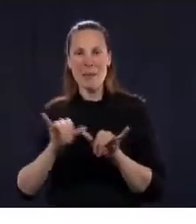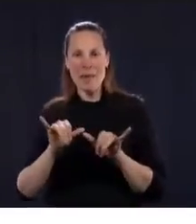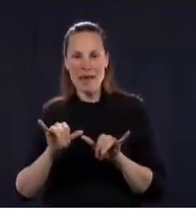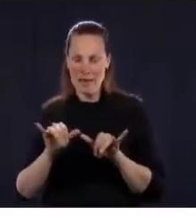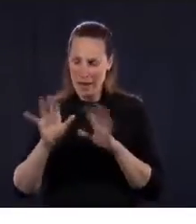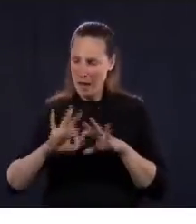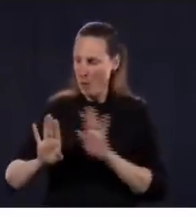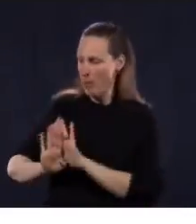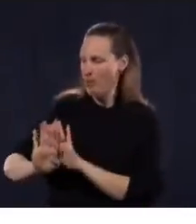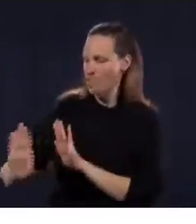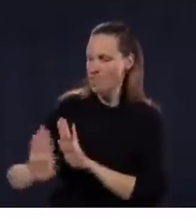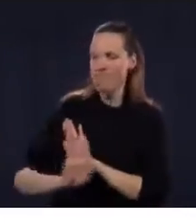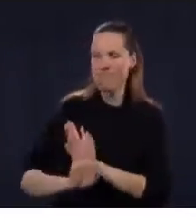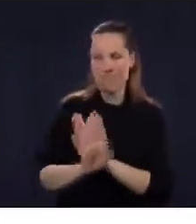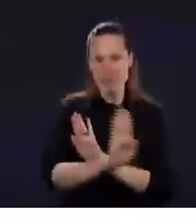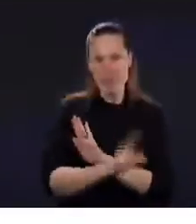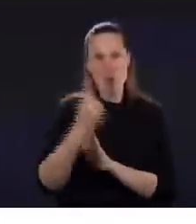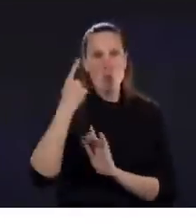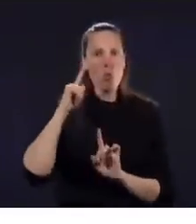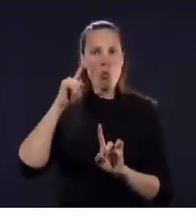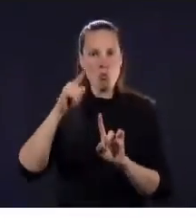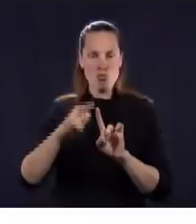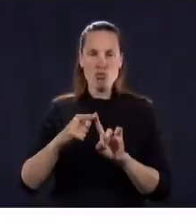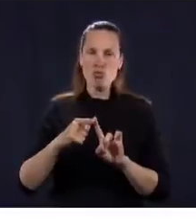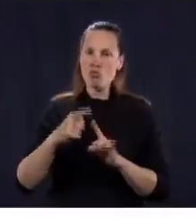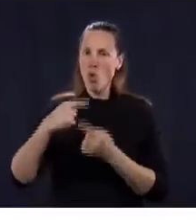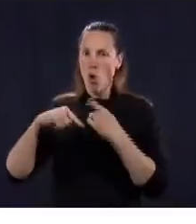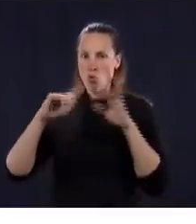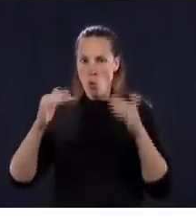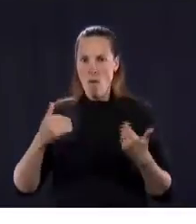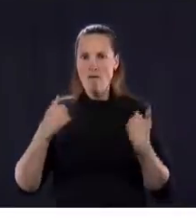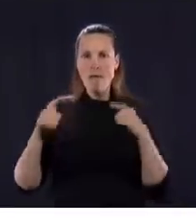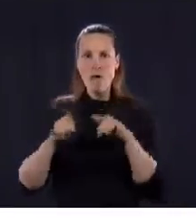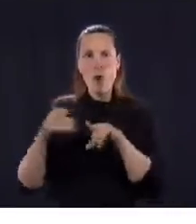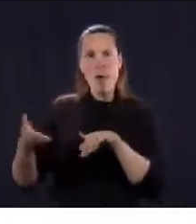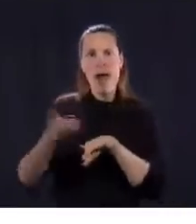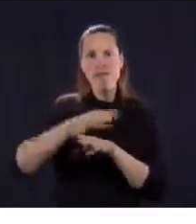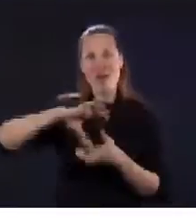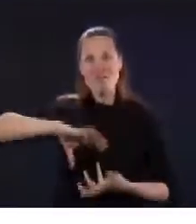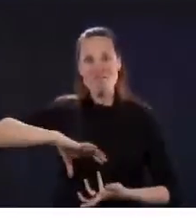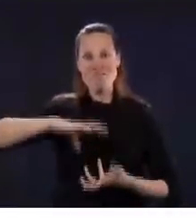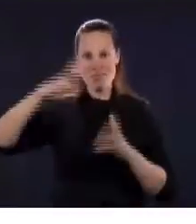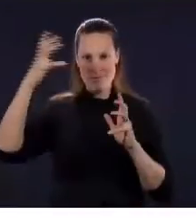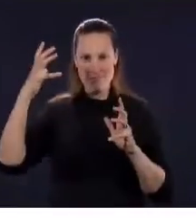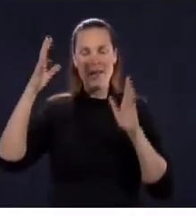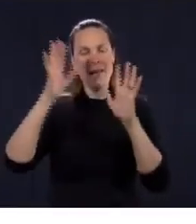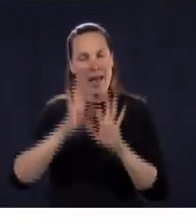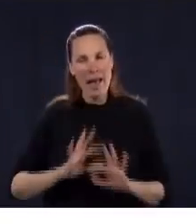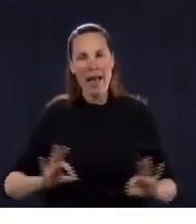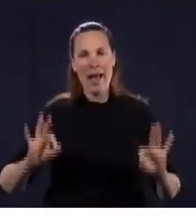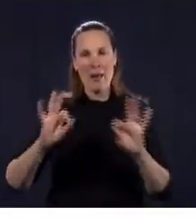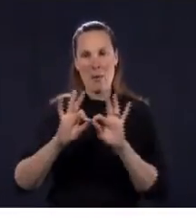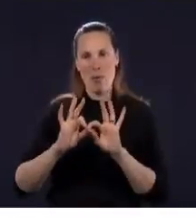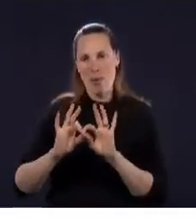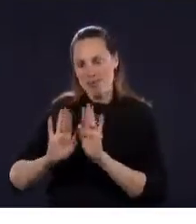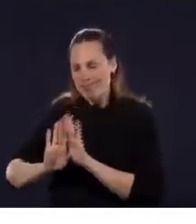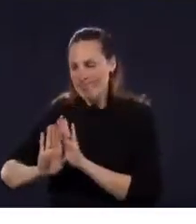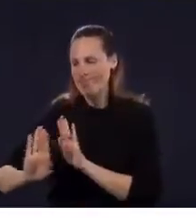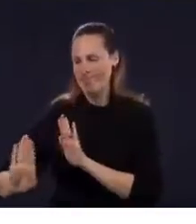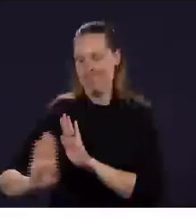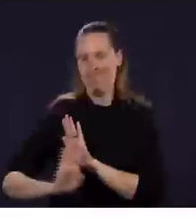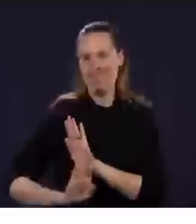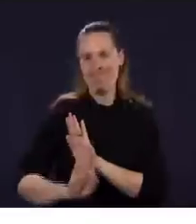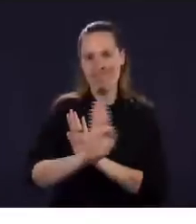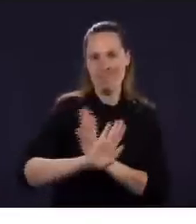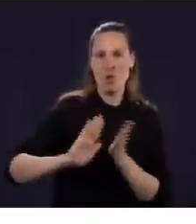situation is still worrying in senior homes. We still need reinforcement. I'm asking Quebecers